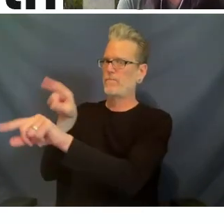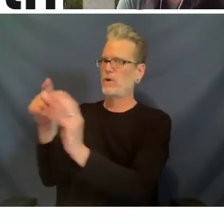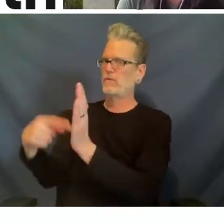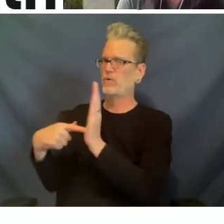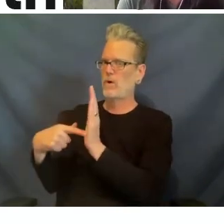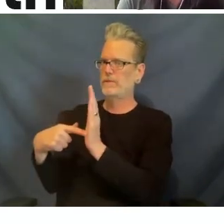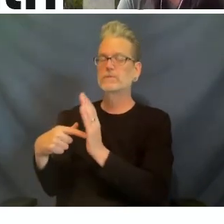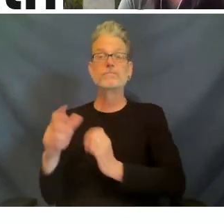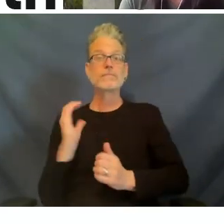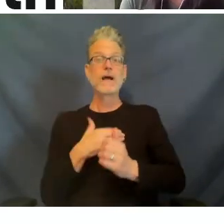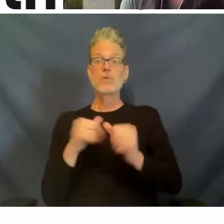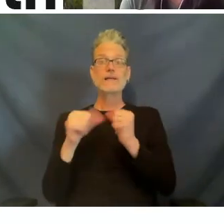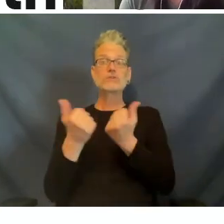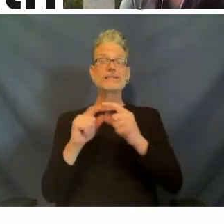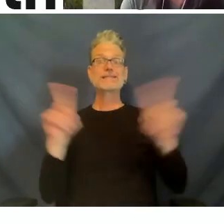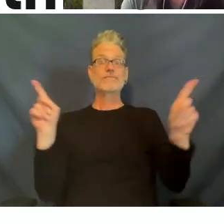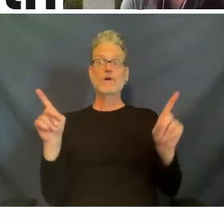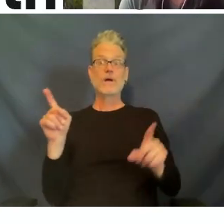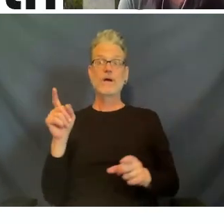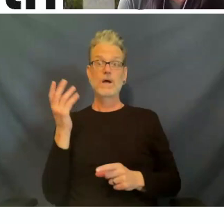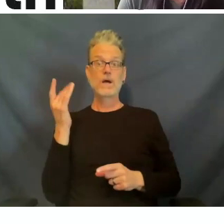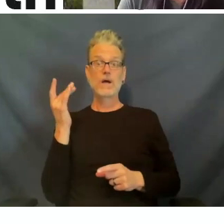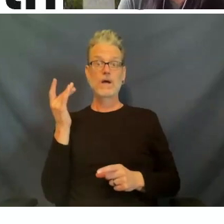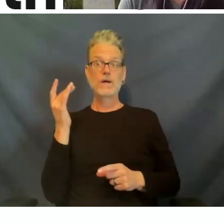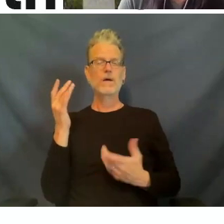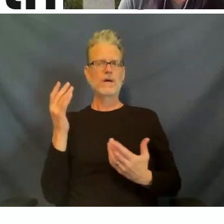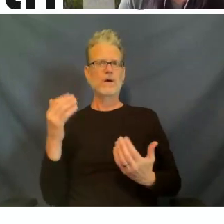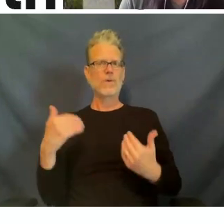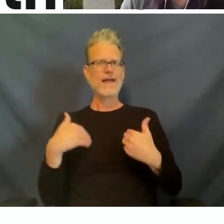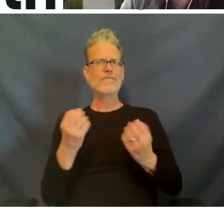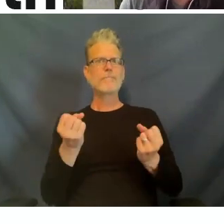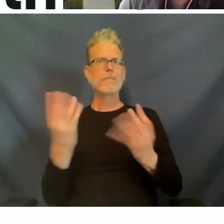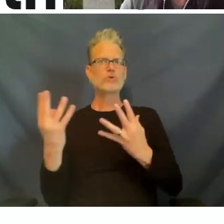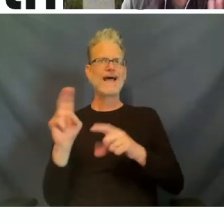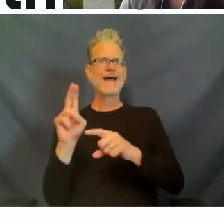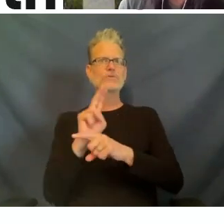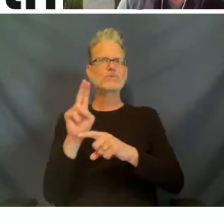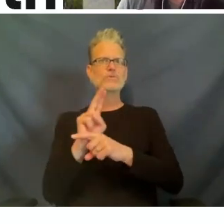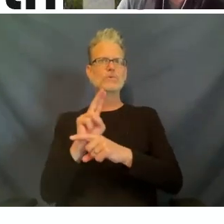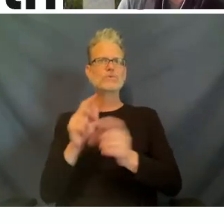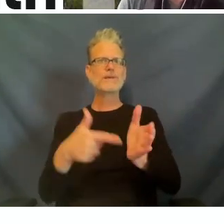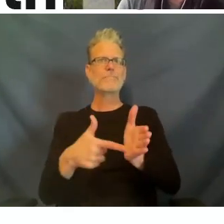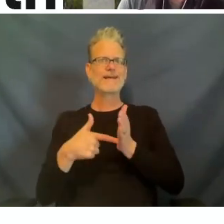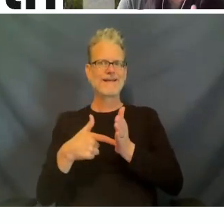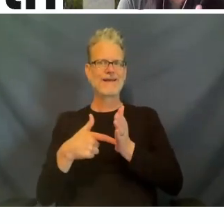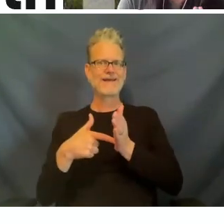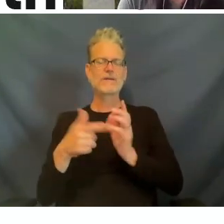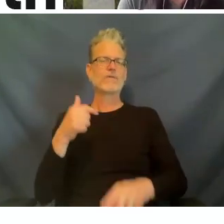apart from some others is our multi-use mandate. The Multiple Use Sustained Yield Act of